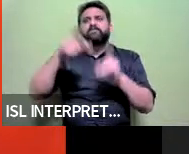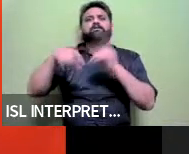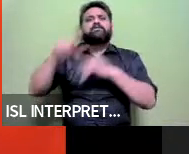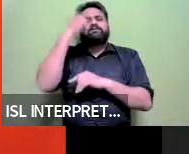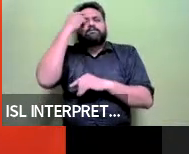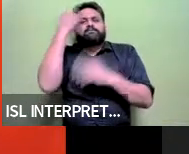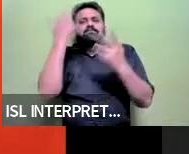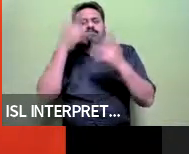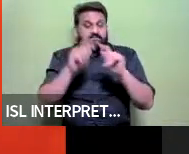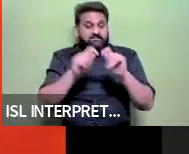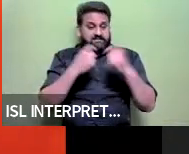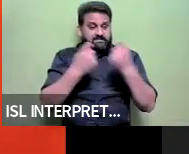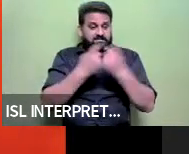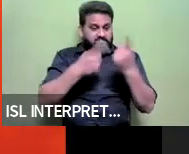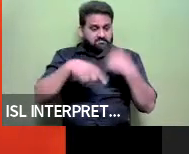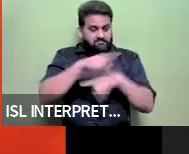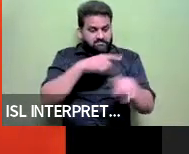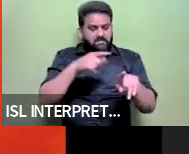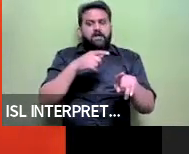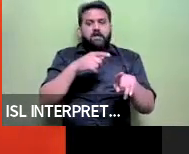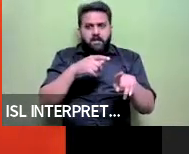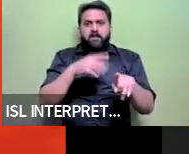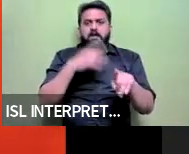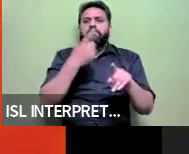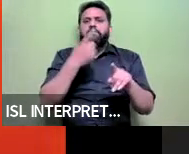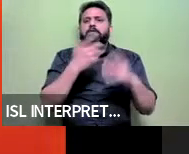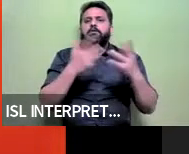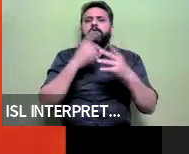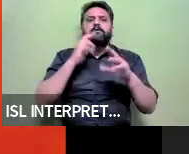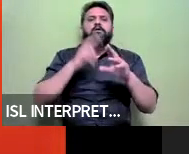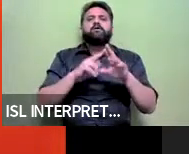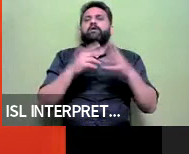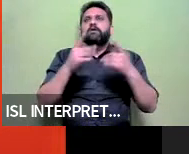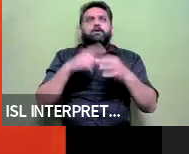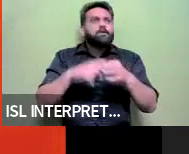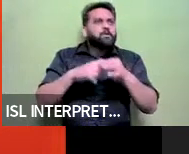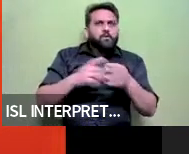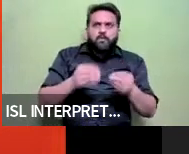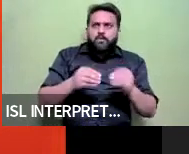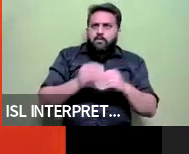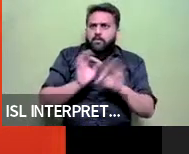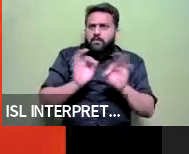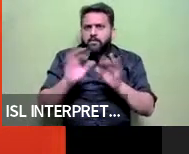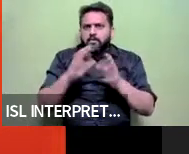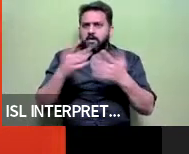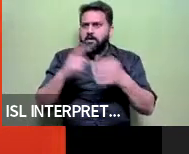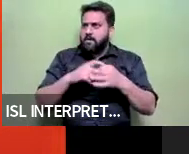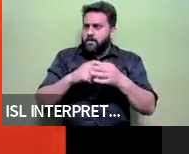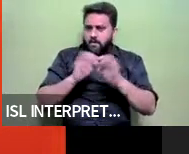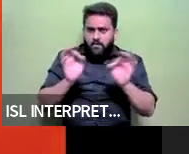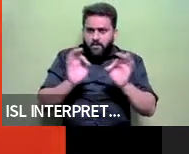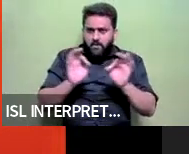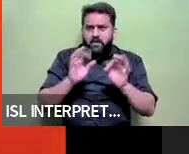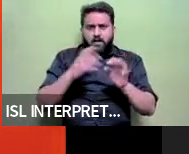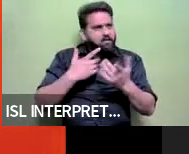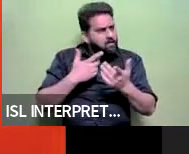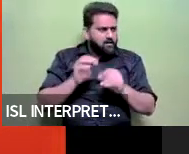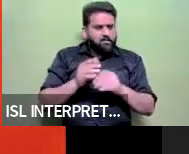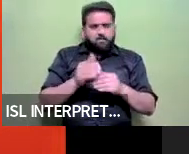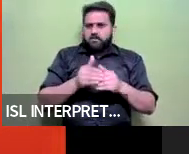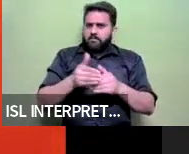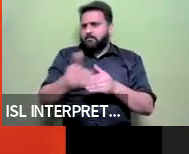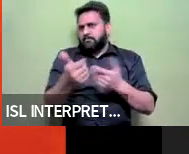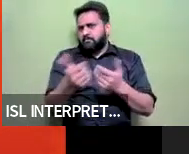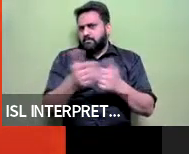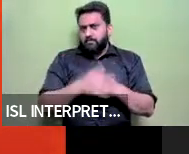that the team always, they say that if you have no further question, if you do not have any question, then I will move forward.